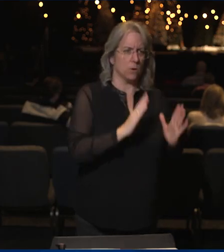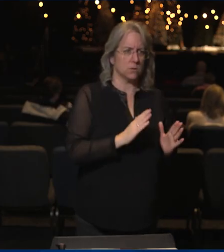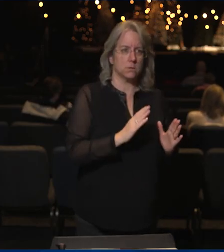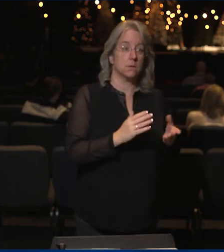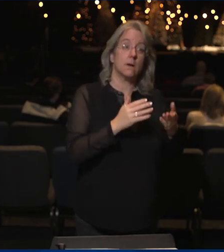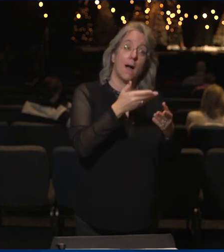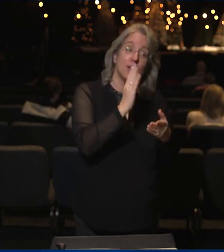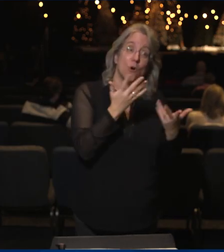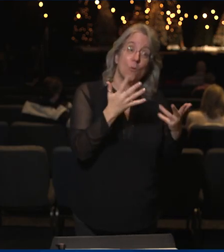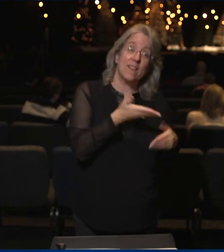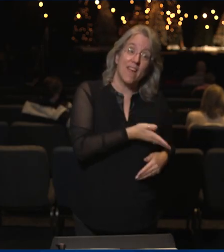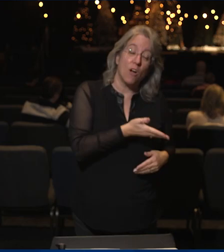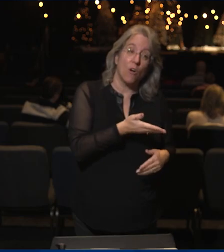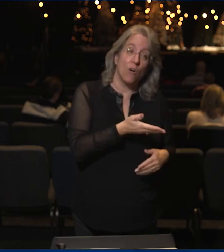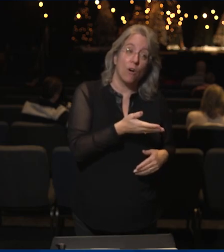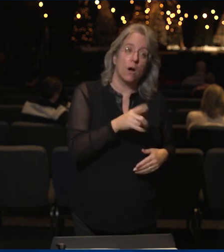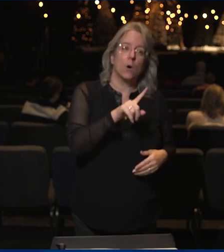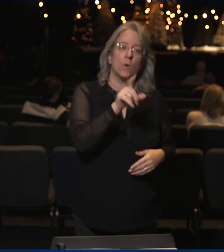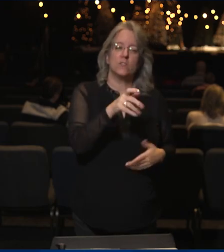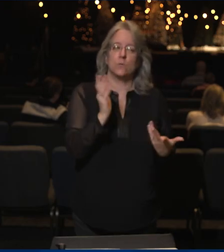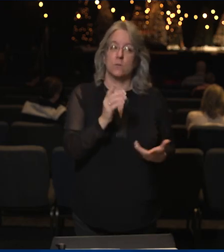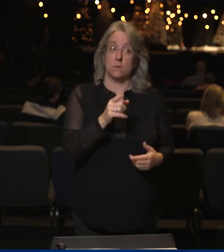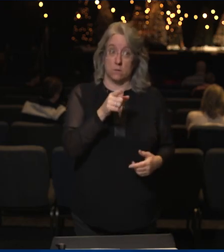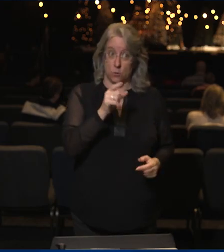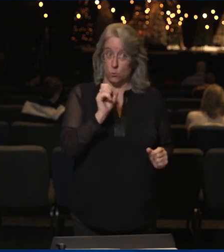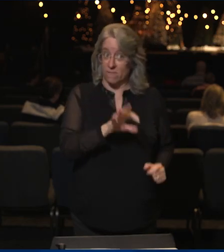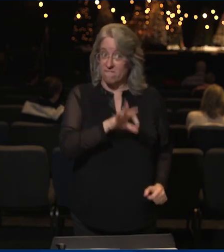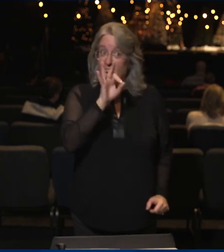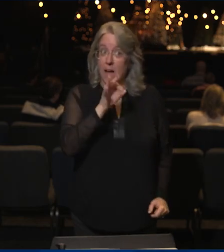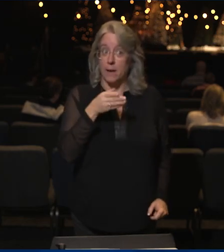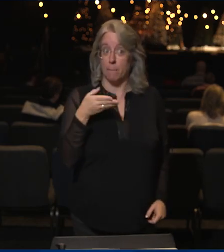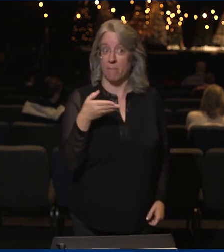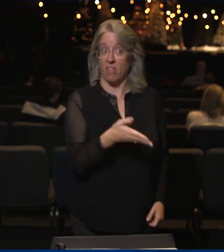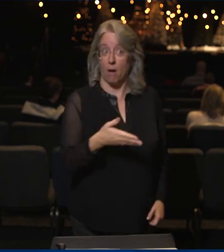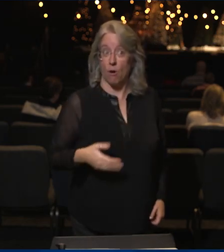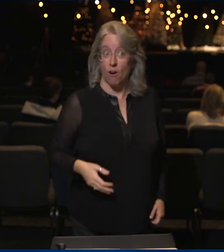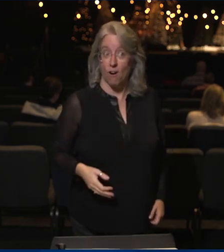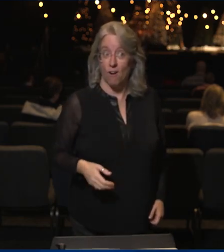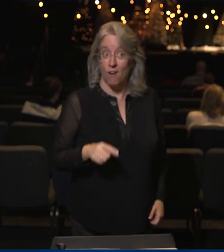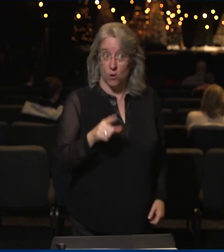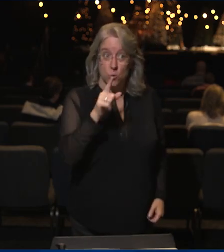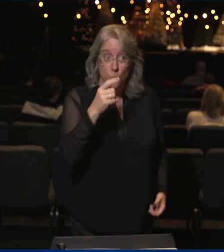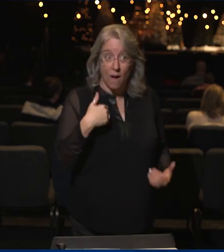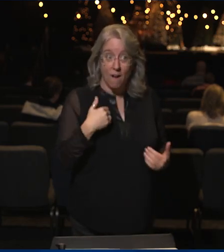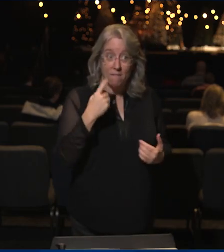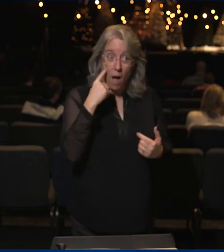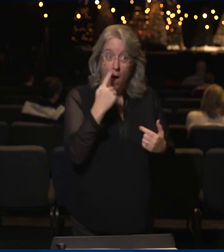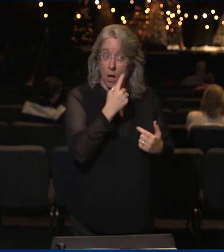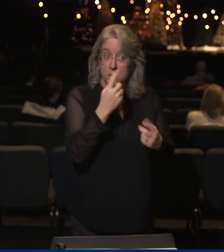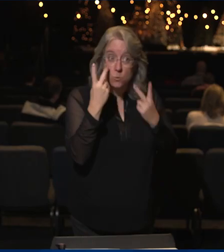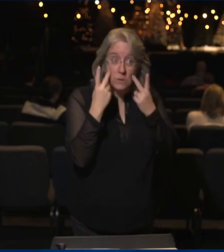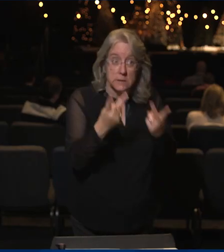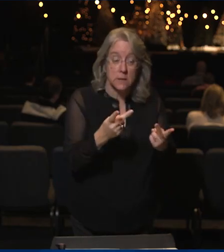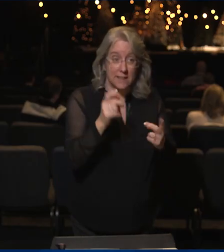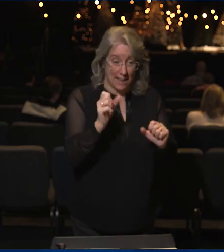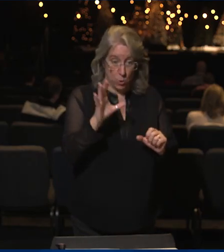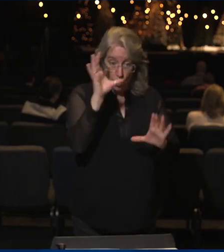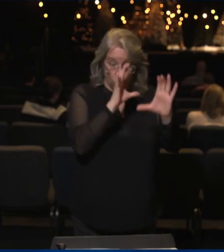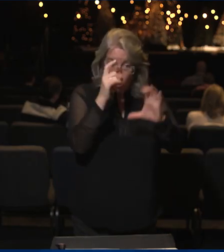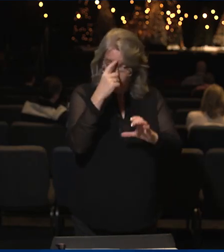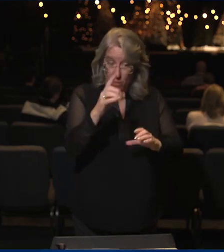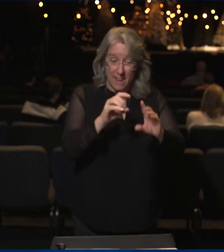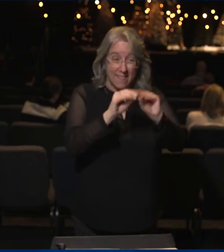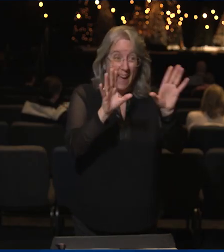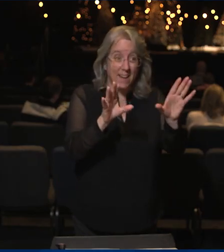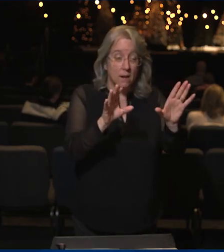question is, can you find him? Do you have eyes to see him? Can you look for the light? And can you